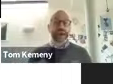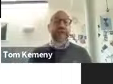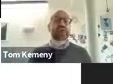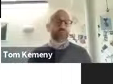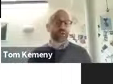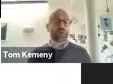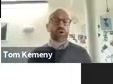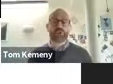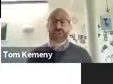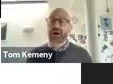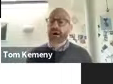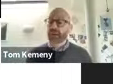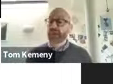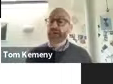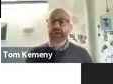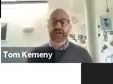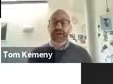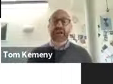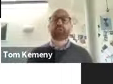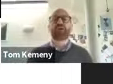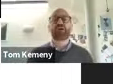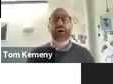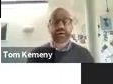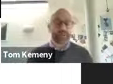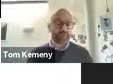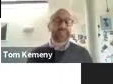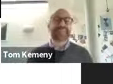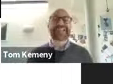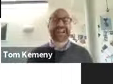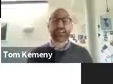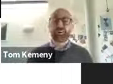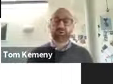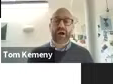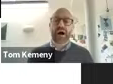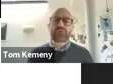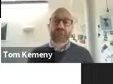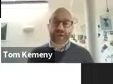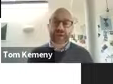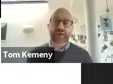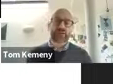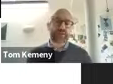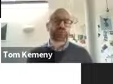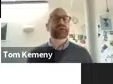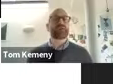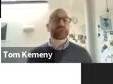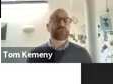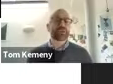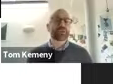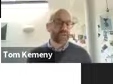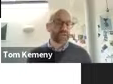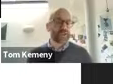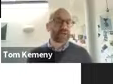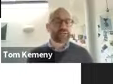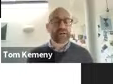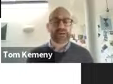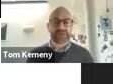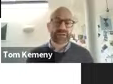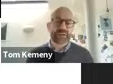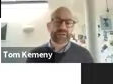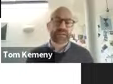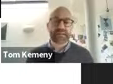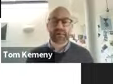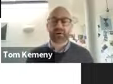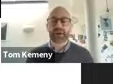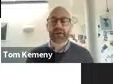spatial behavior over time. So here we've got a sort of an example graph from the second industrial revolution covering the